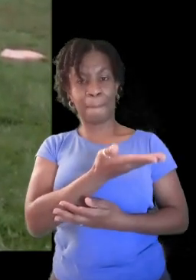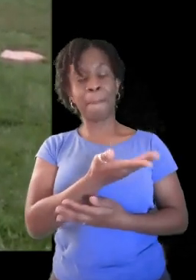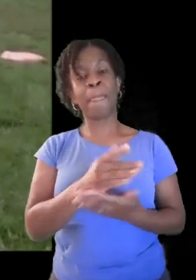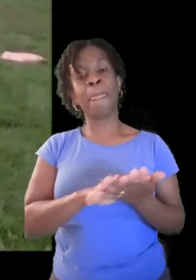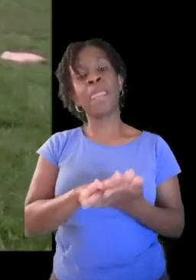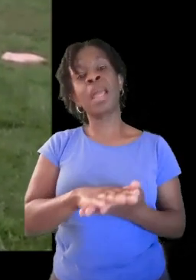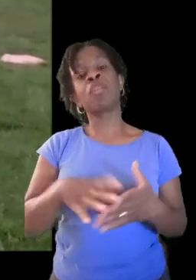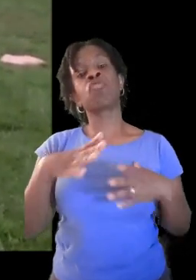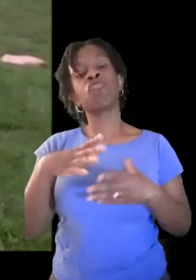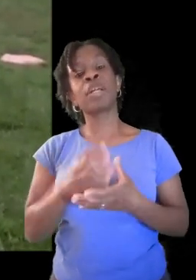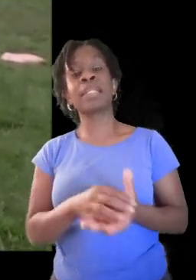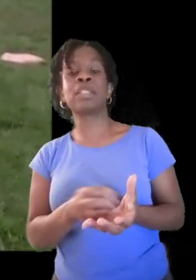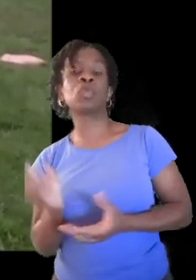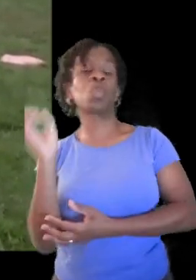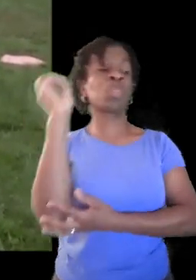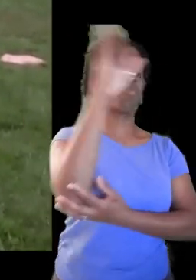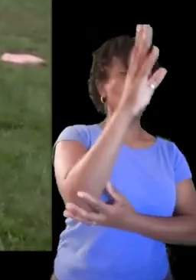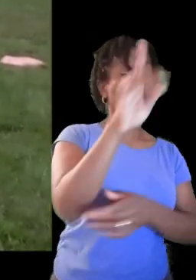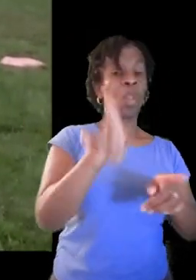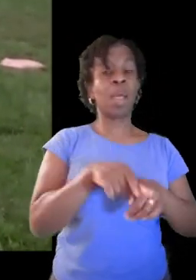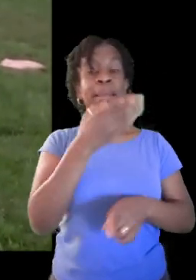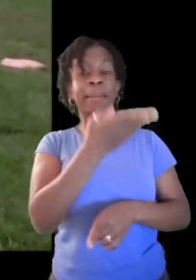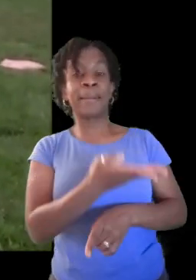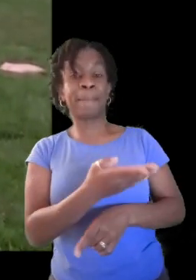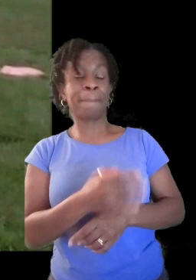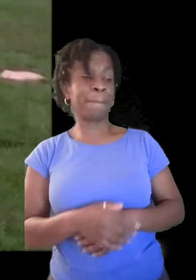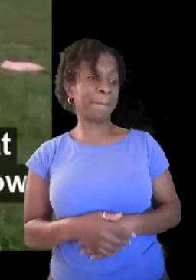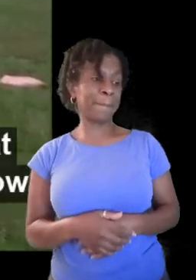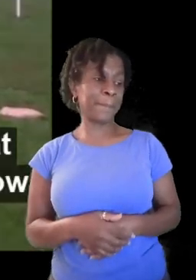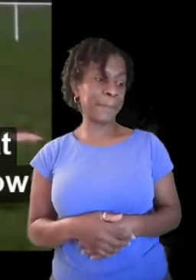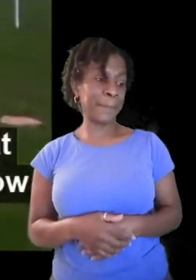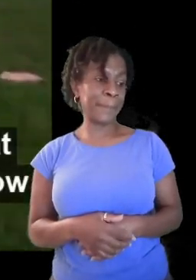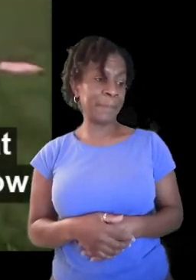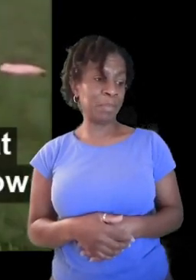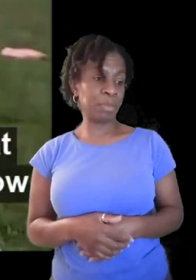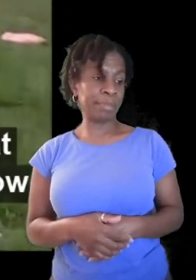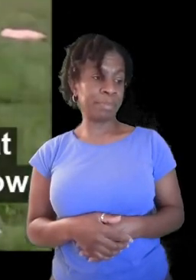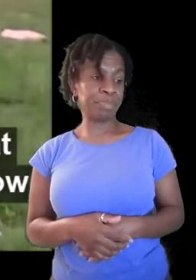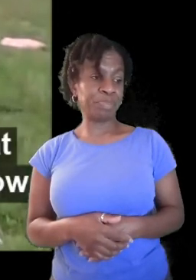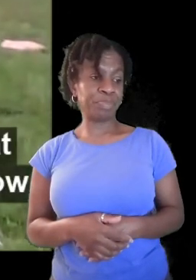ready to throw. So that looks like this.